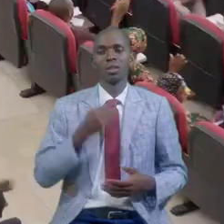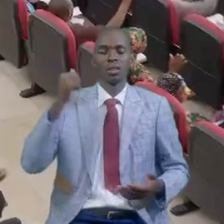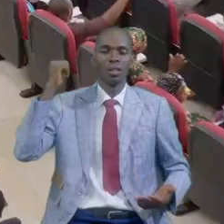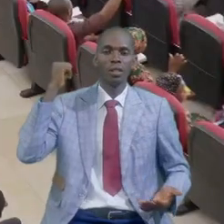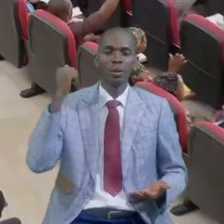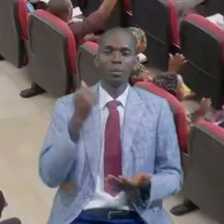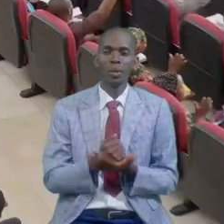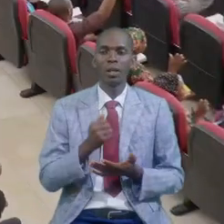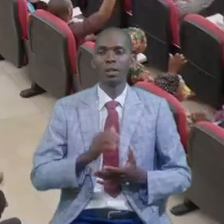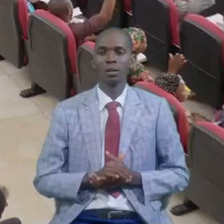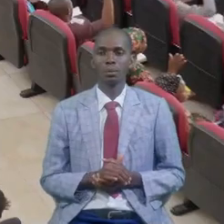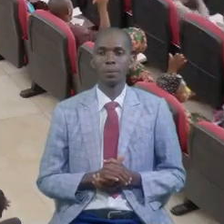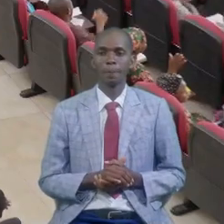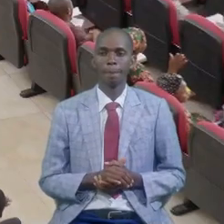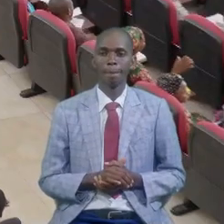Amen.